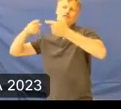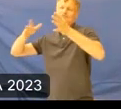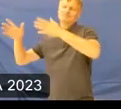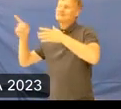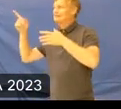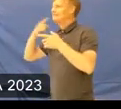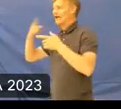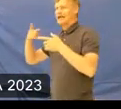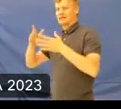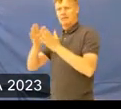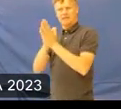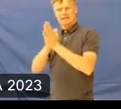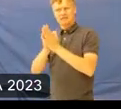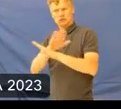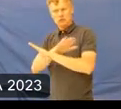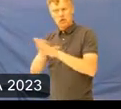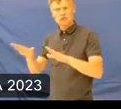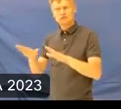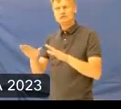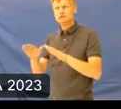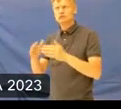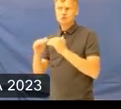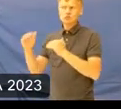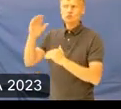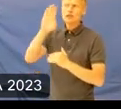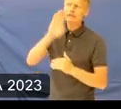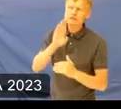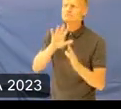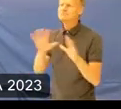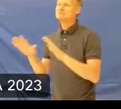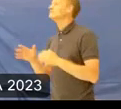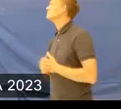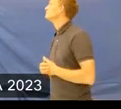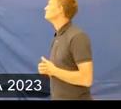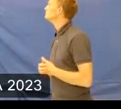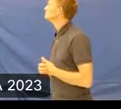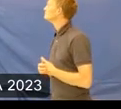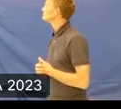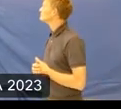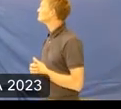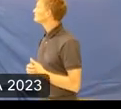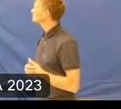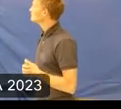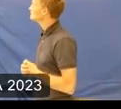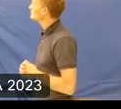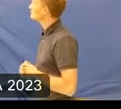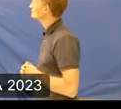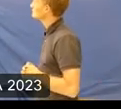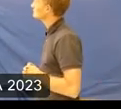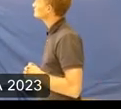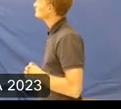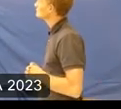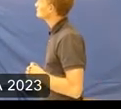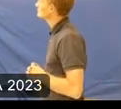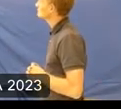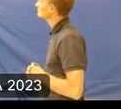should talk to him. So the tropes, of course, analogy, metaphor, metonymy, and so on. I